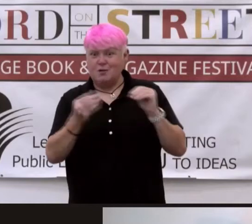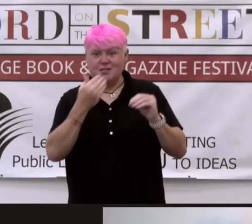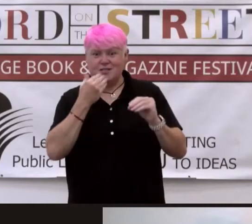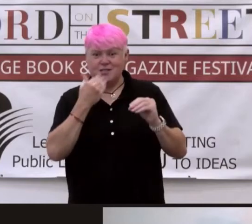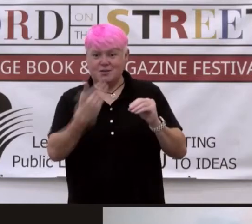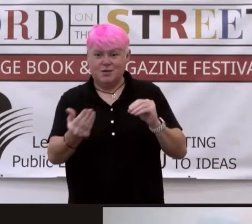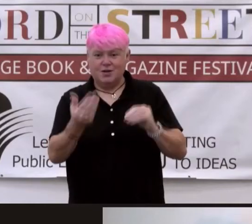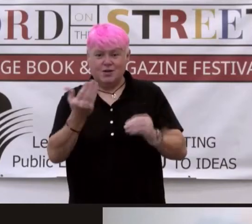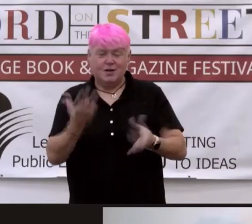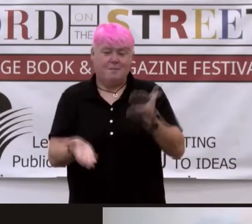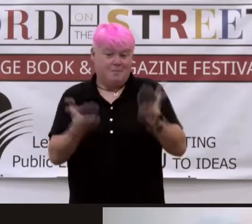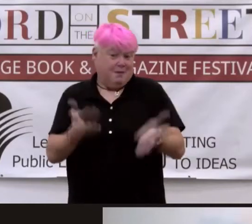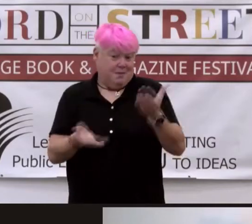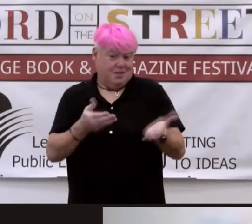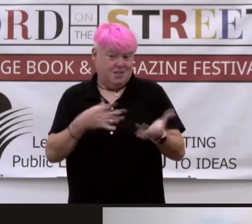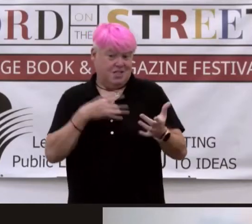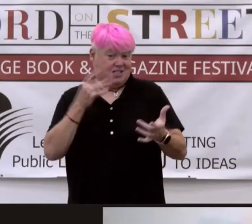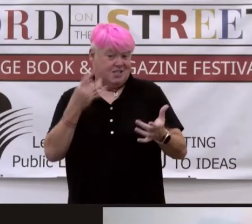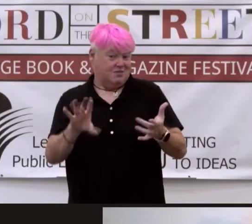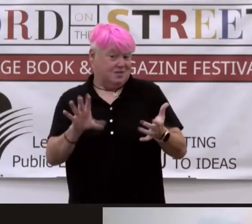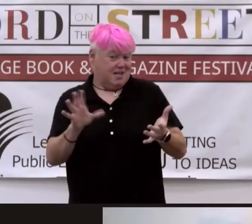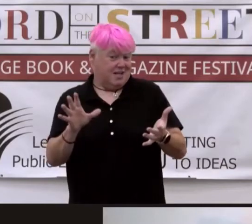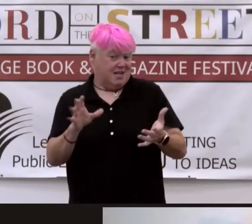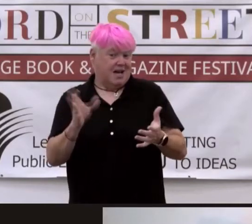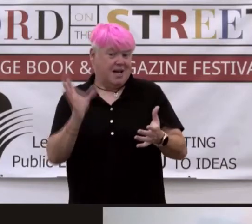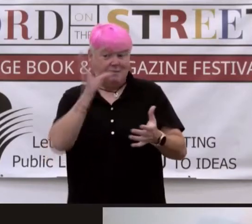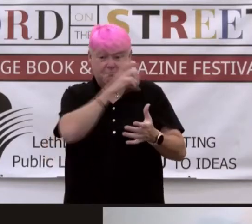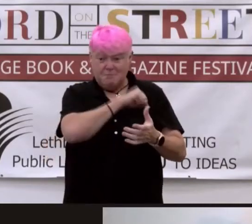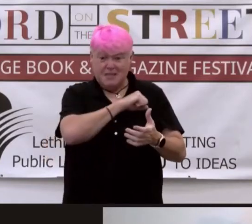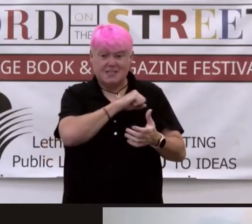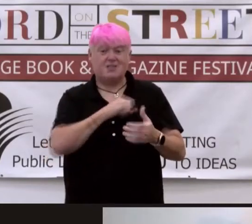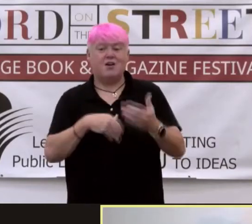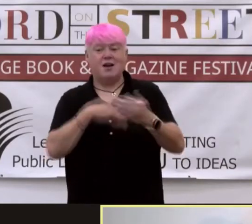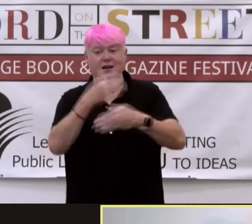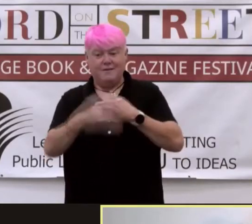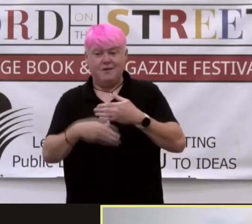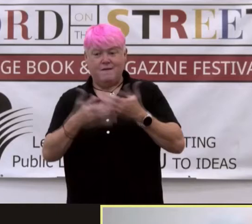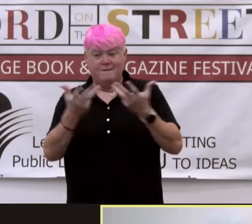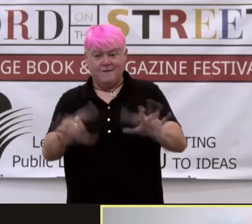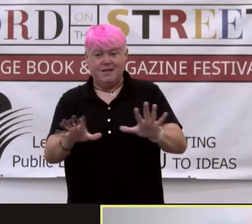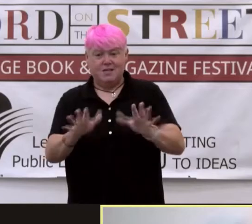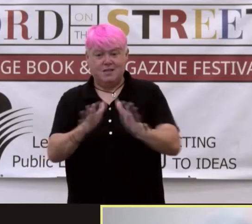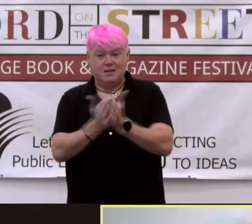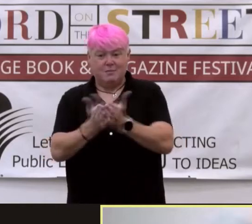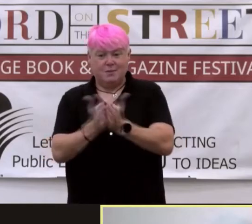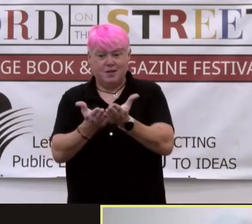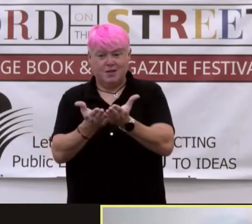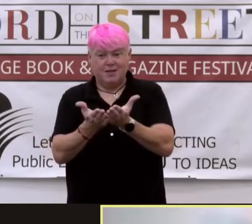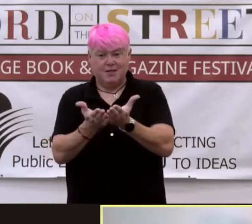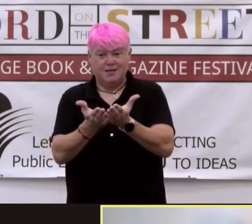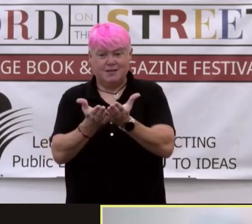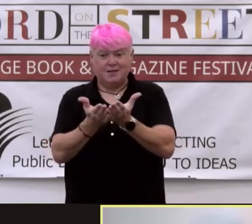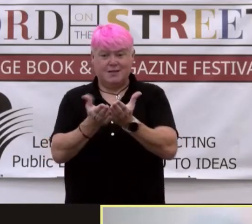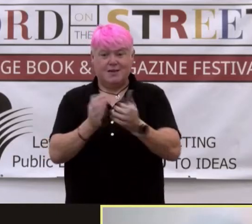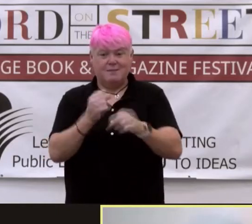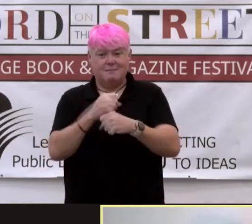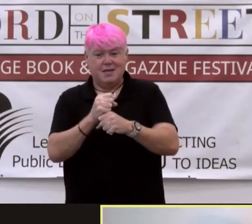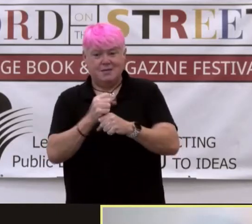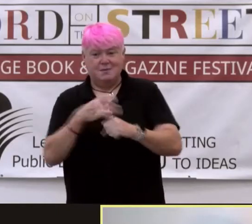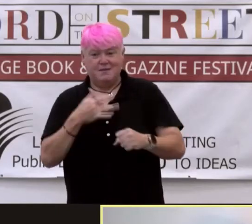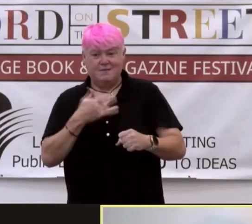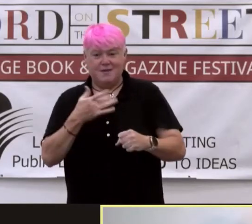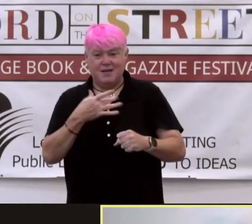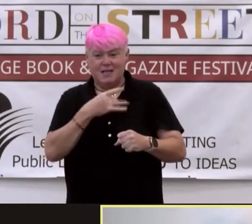considered unlikable, I missed her for weeks on end after finishing the book. That is so nice. That's like that makes me feel like